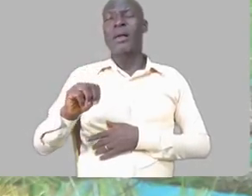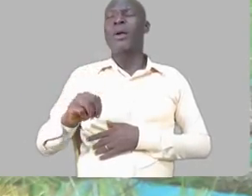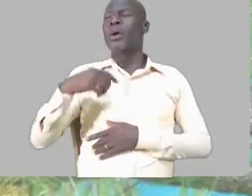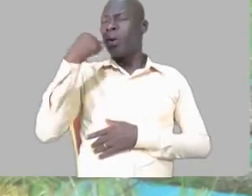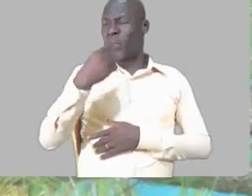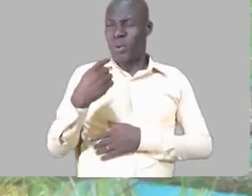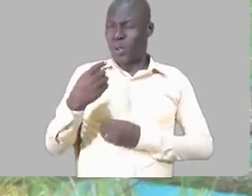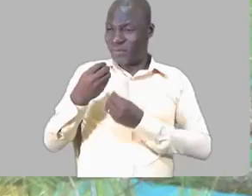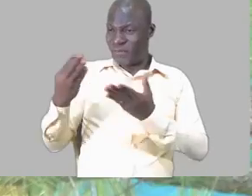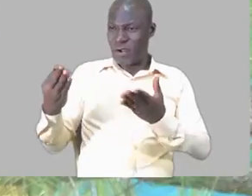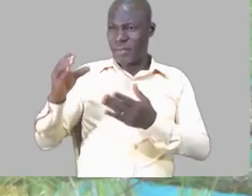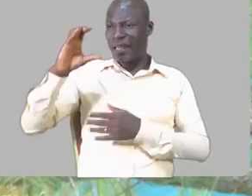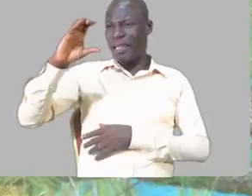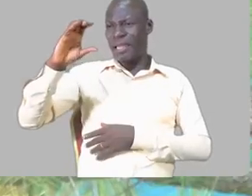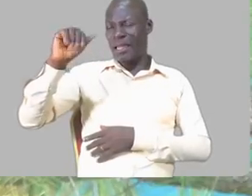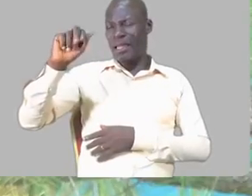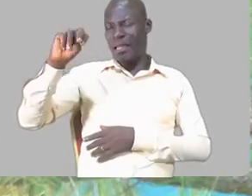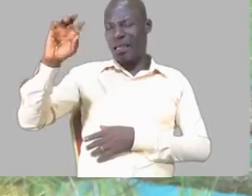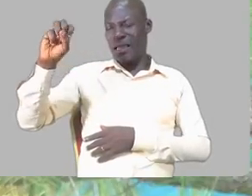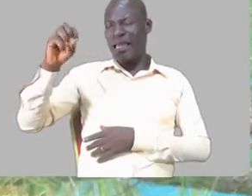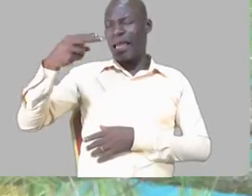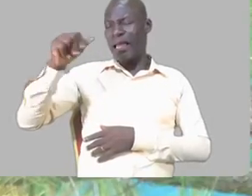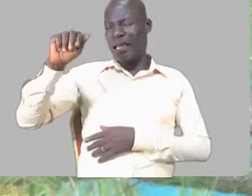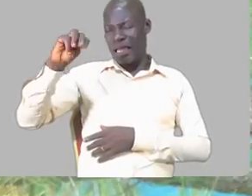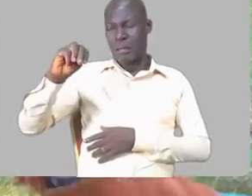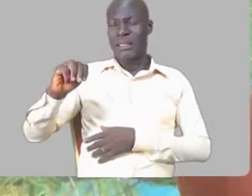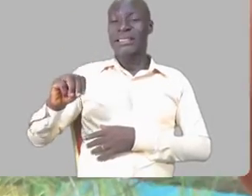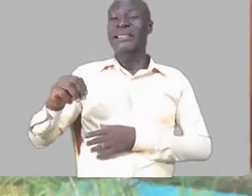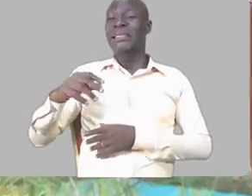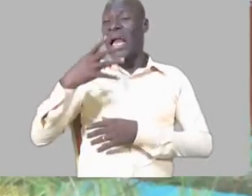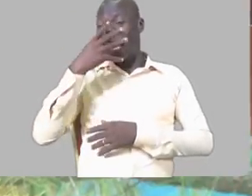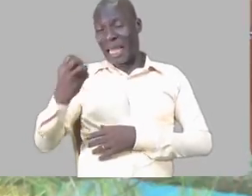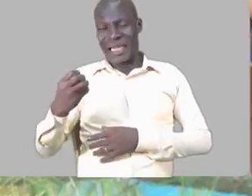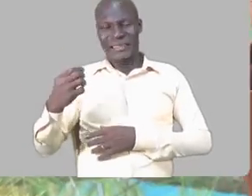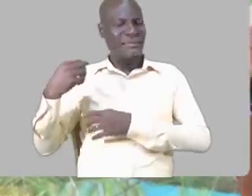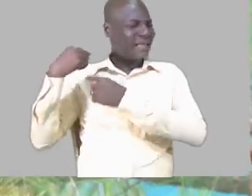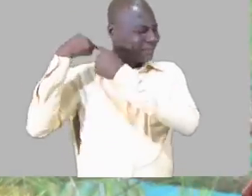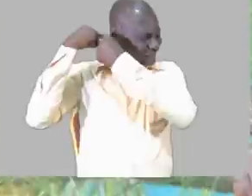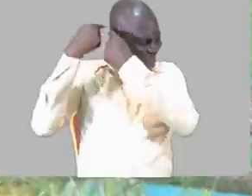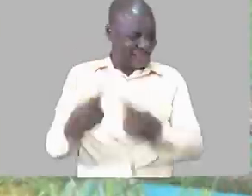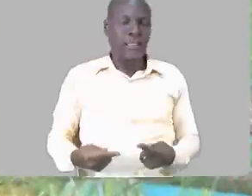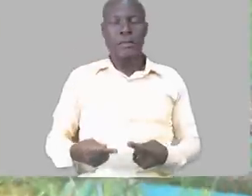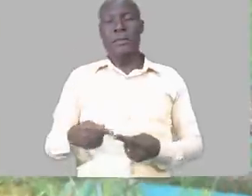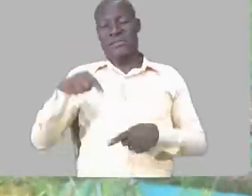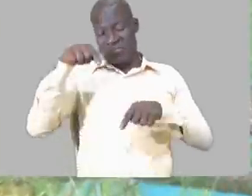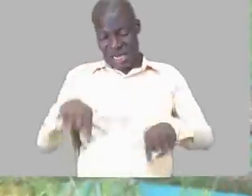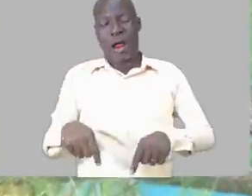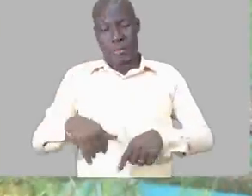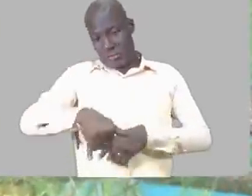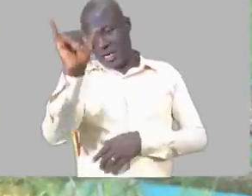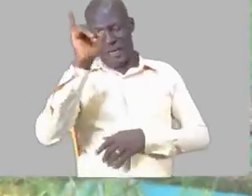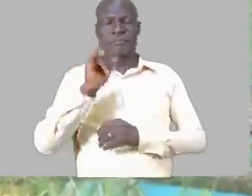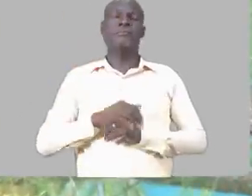oka gu kenan eso no mecha ham eso no saa no me no atena ho saa de abesi ene a me no de